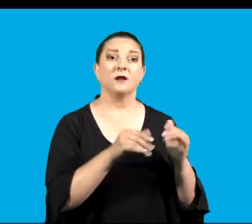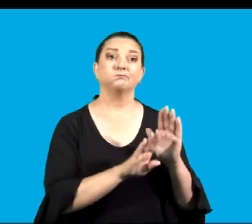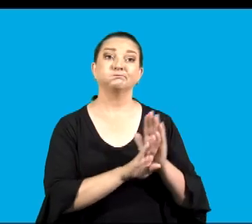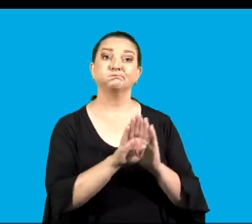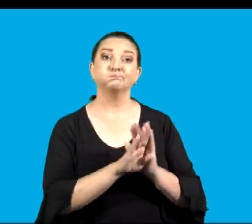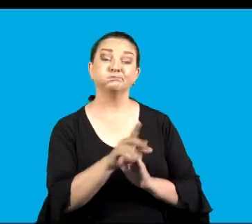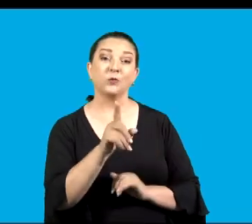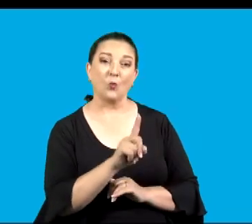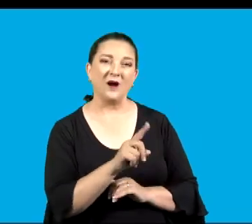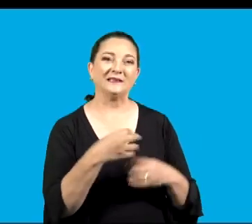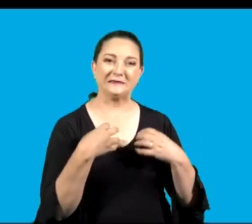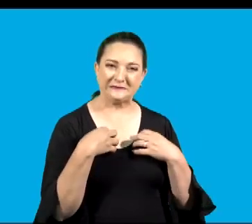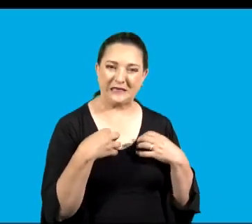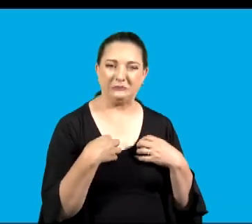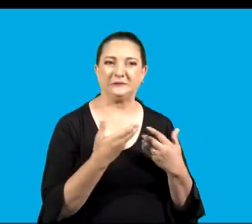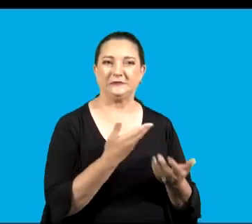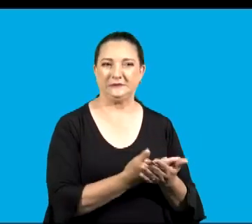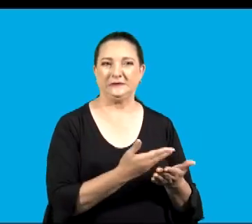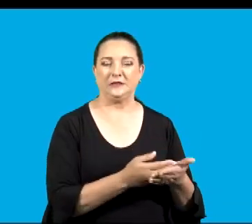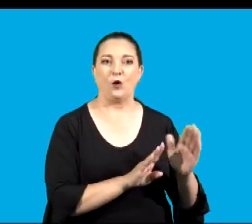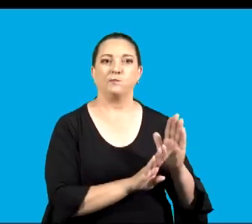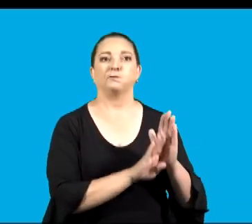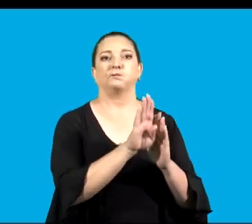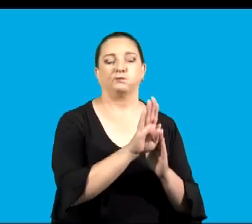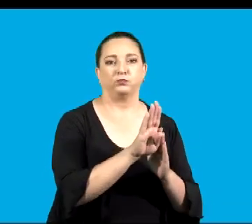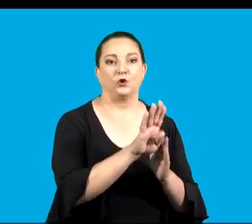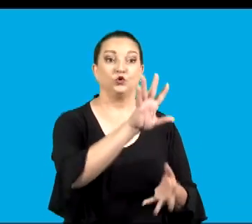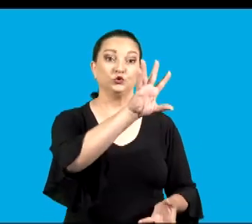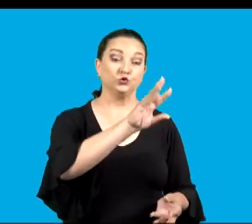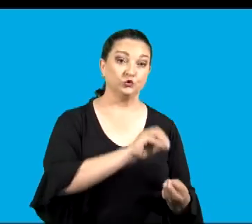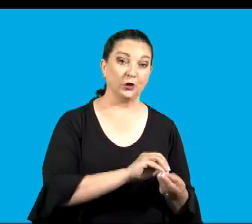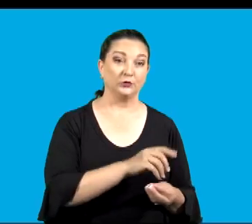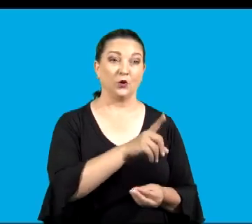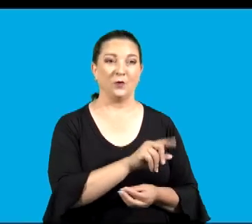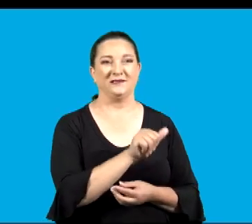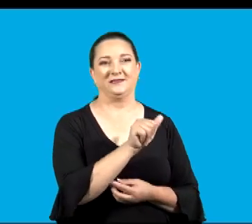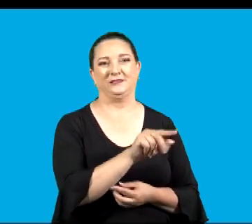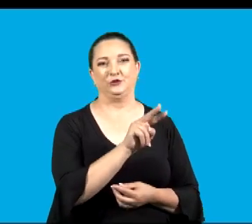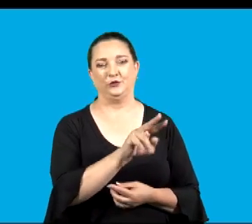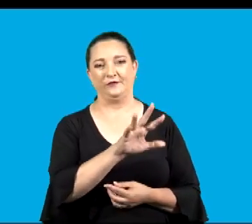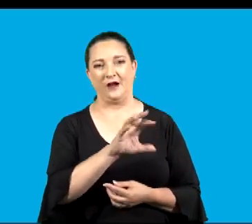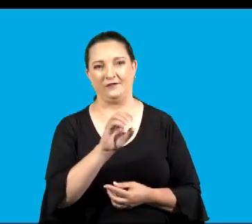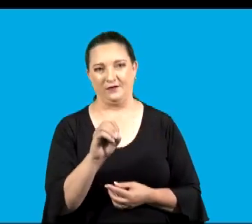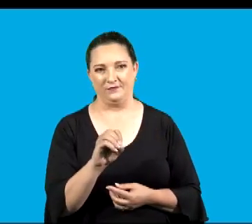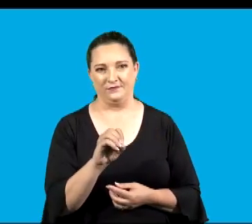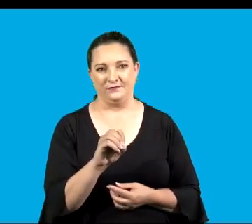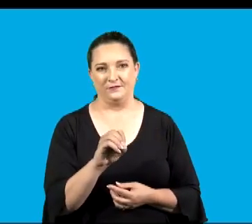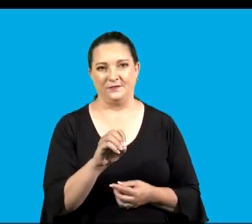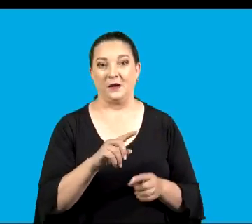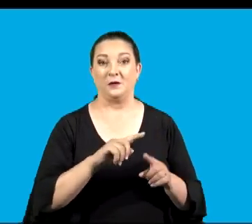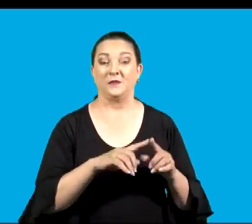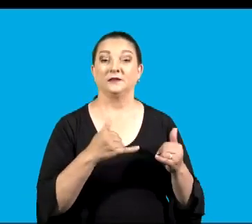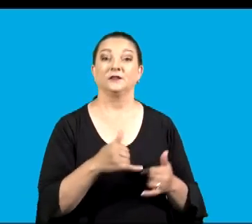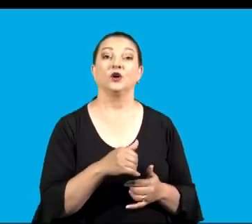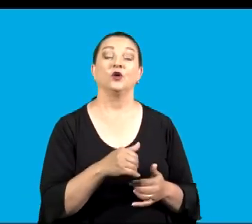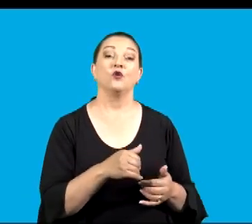increases what our debtors owe us. The total of the DJ, 62.5, was incorrectly